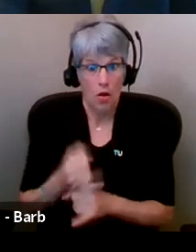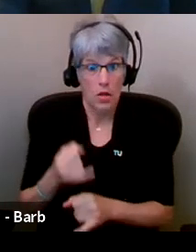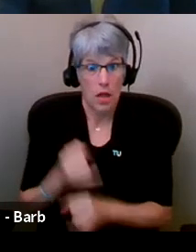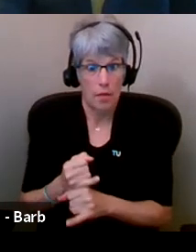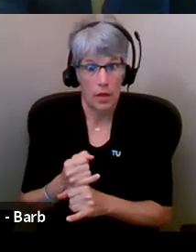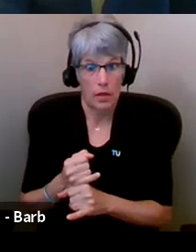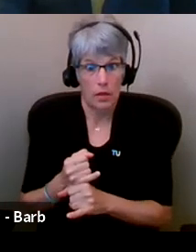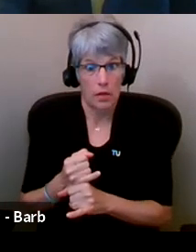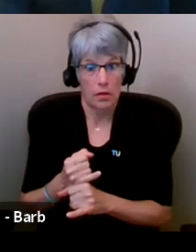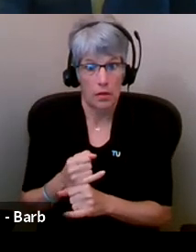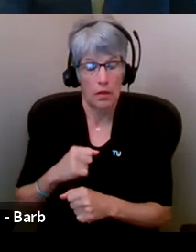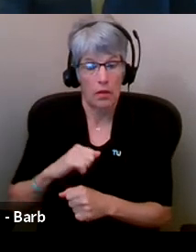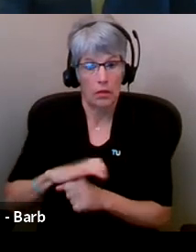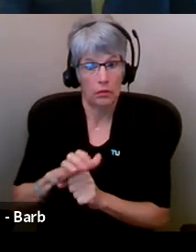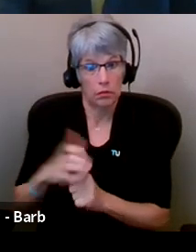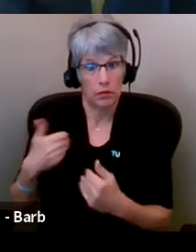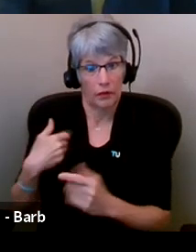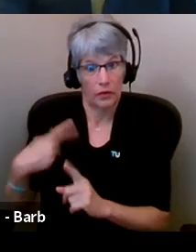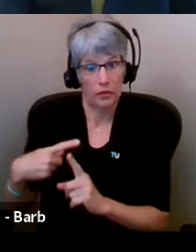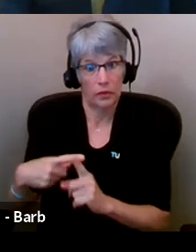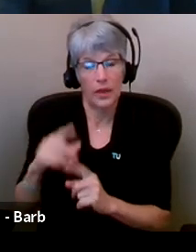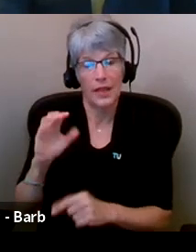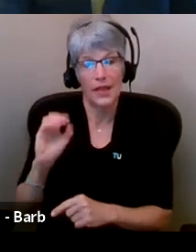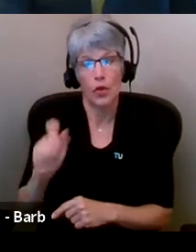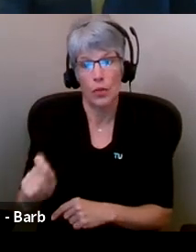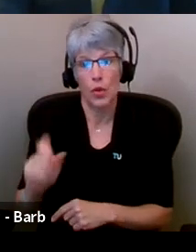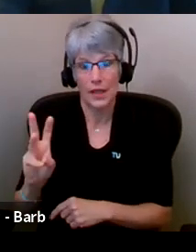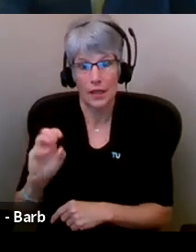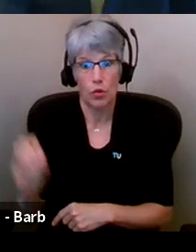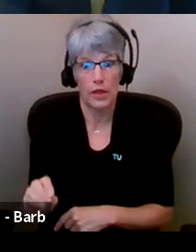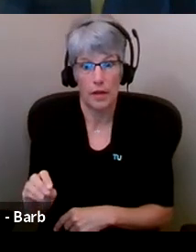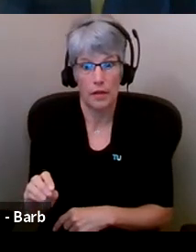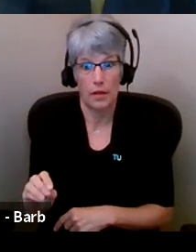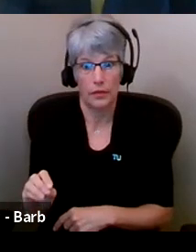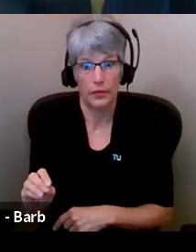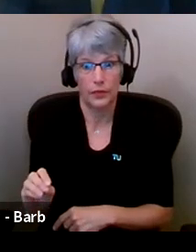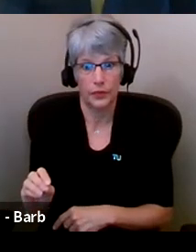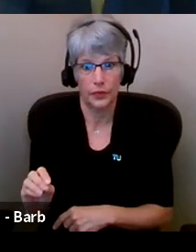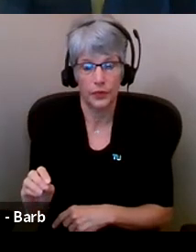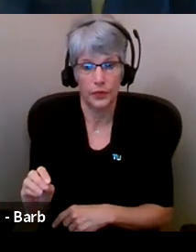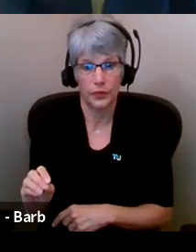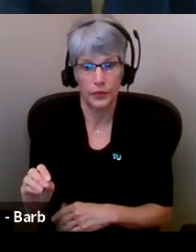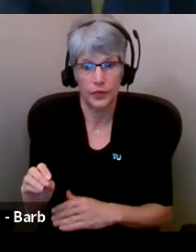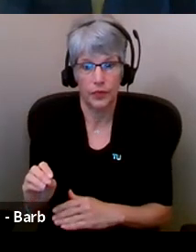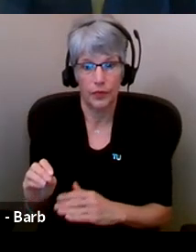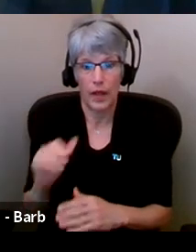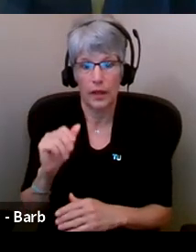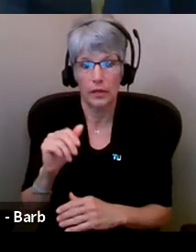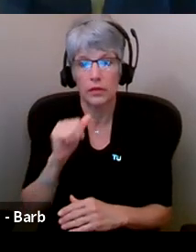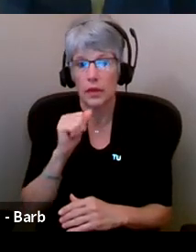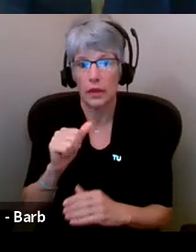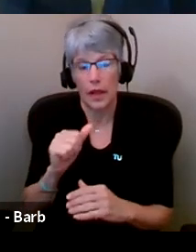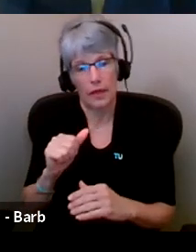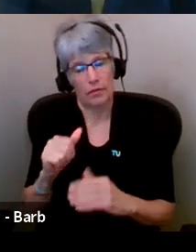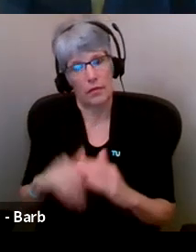rate is currently right now 0.6% and was no higher on an average from the beginning of the year was